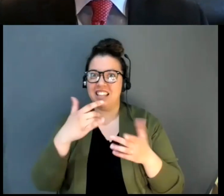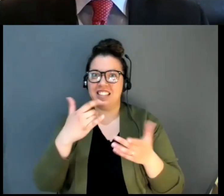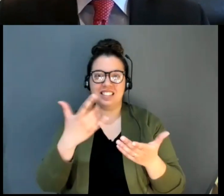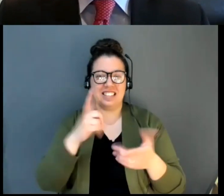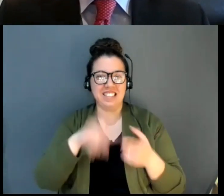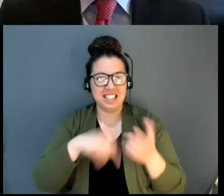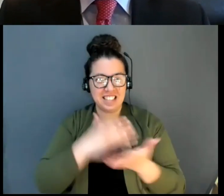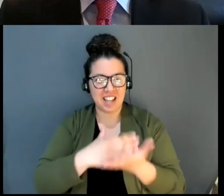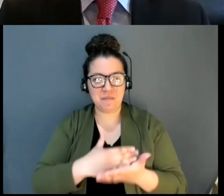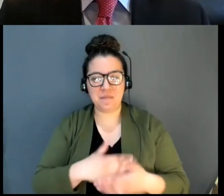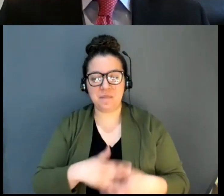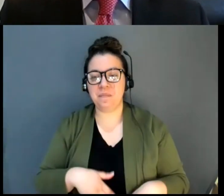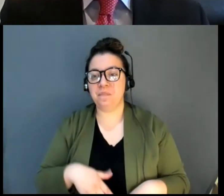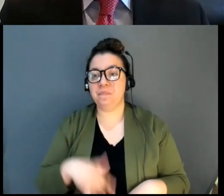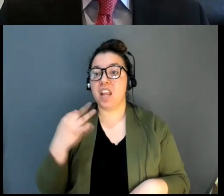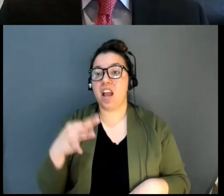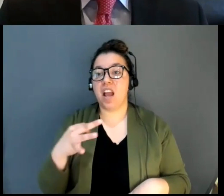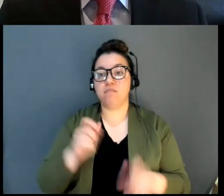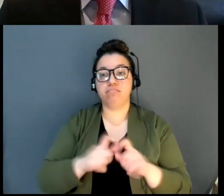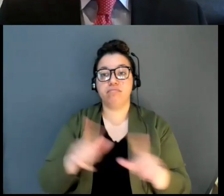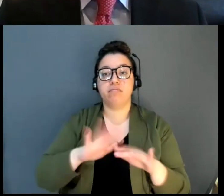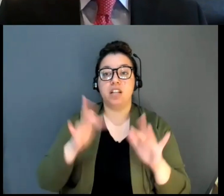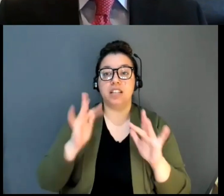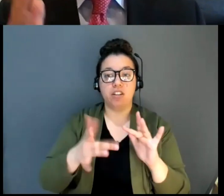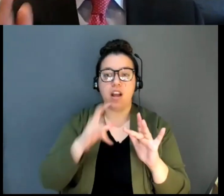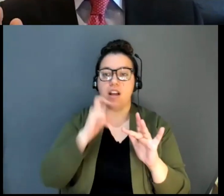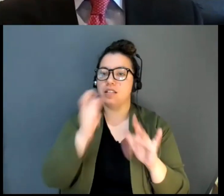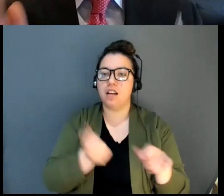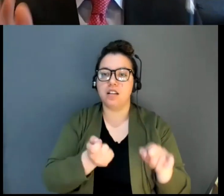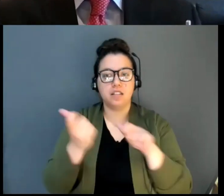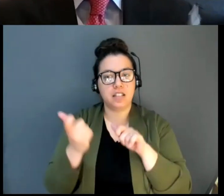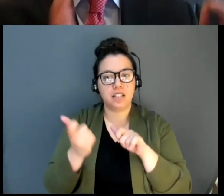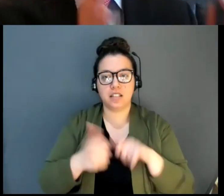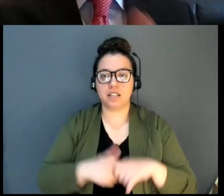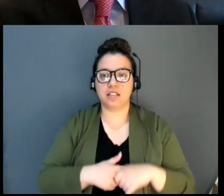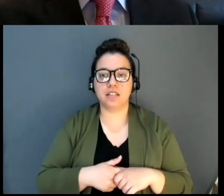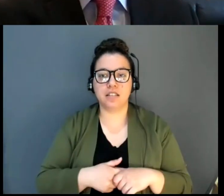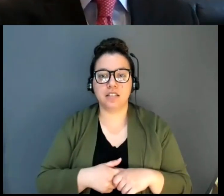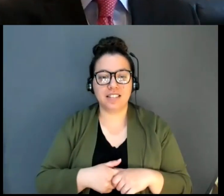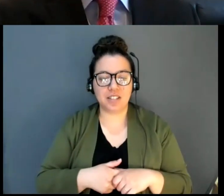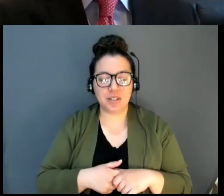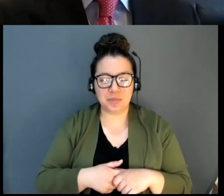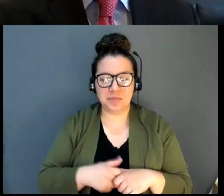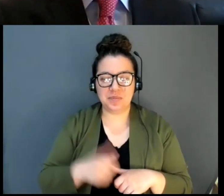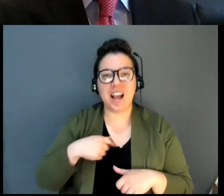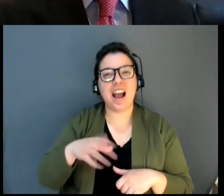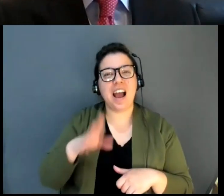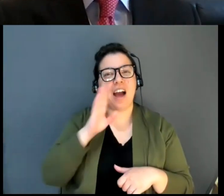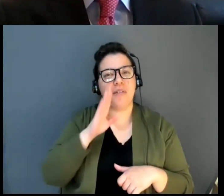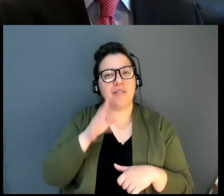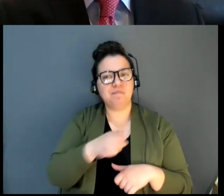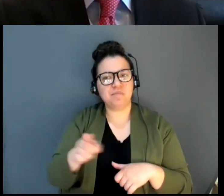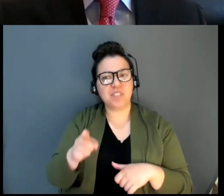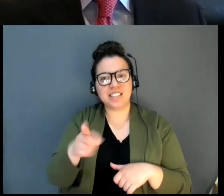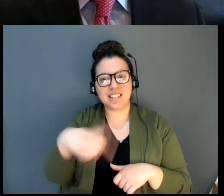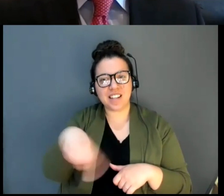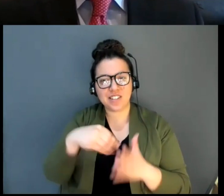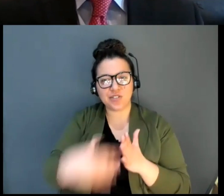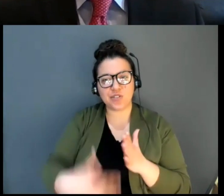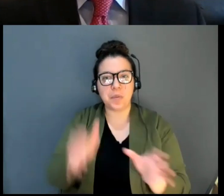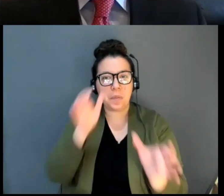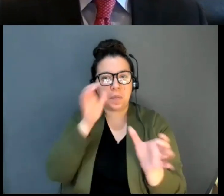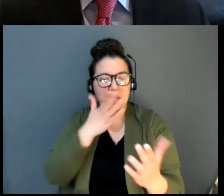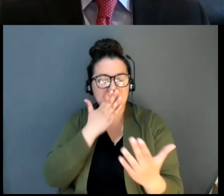deleted once it's on the internet. That's true. Yes. I would say that this group listened pretty well, wouldn't you say? Yeah,